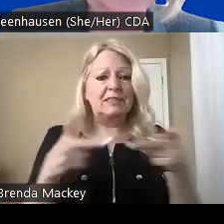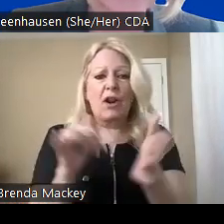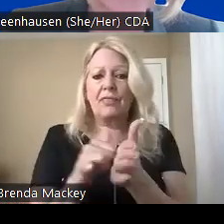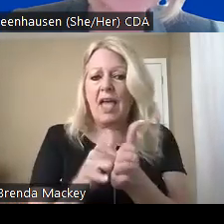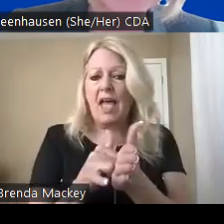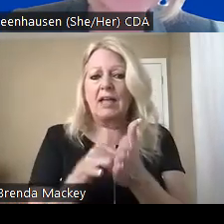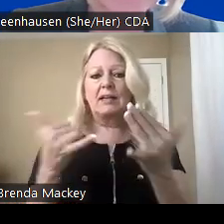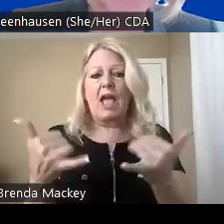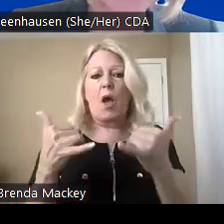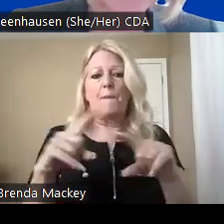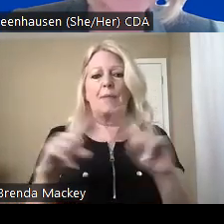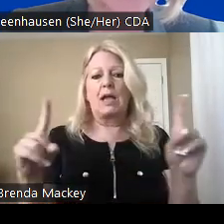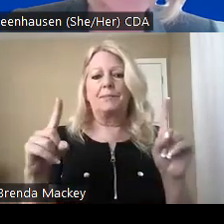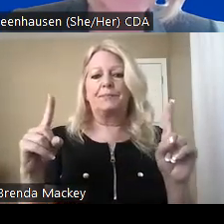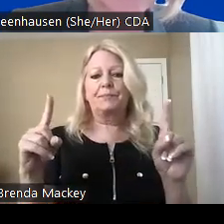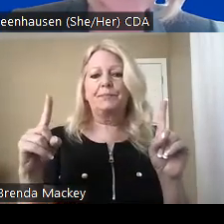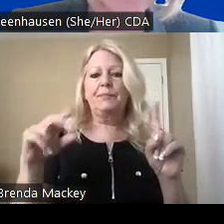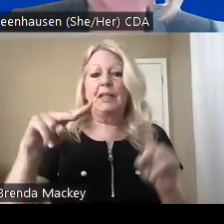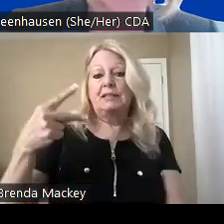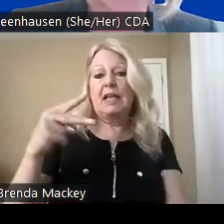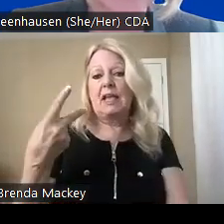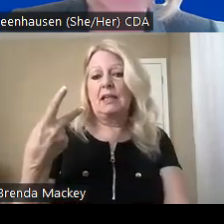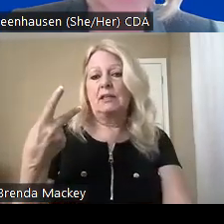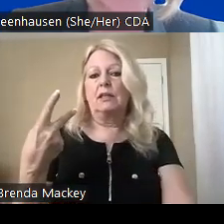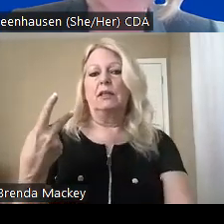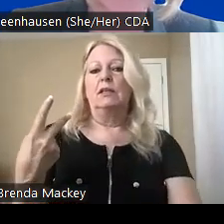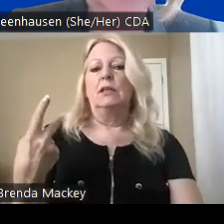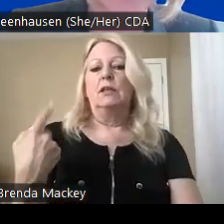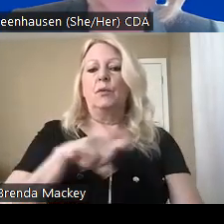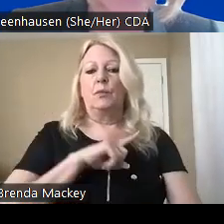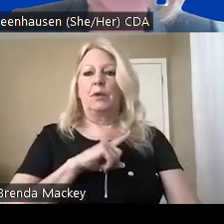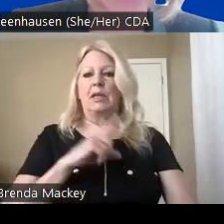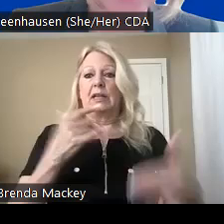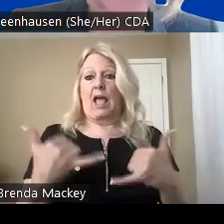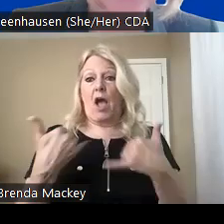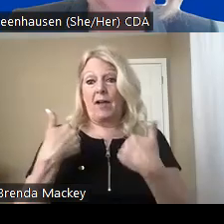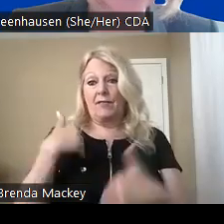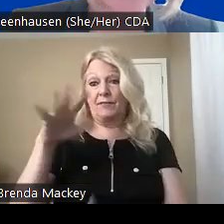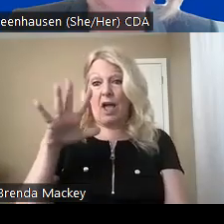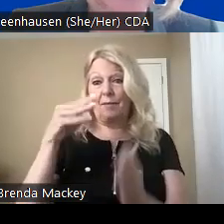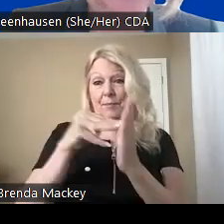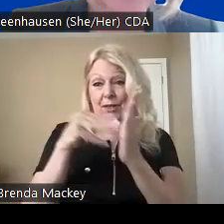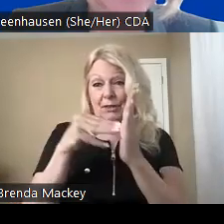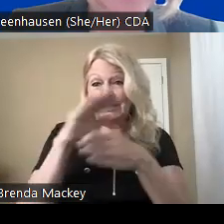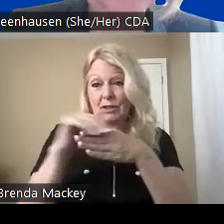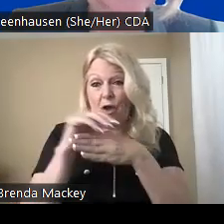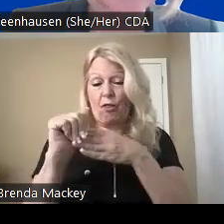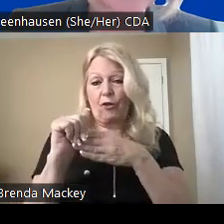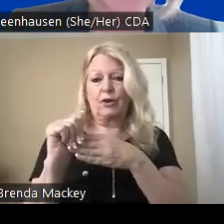been underway. And then second, we are undergoing a $5 million initiative to